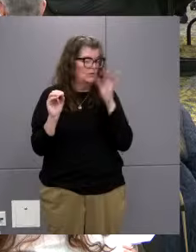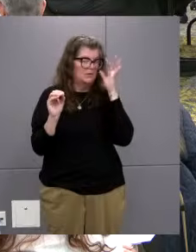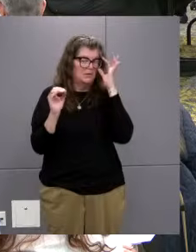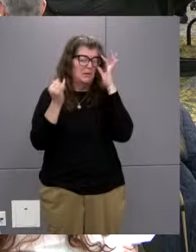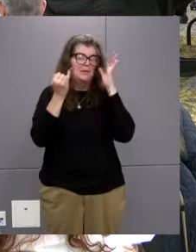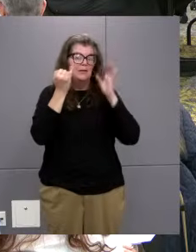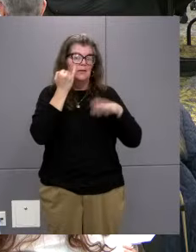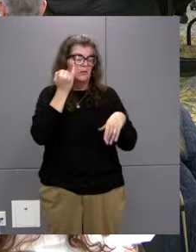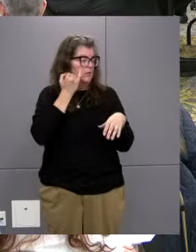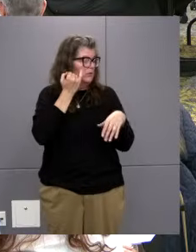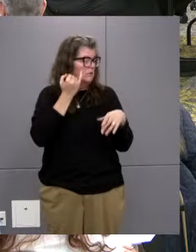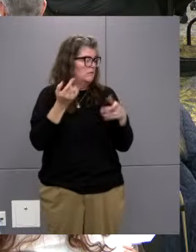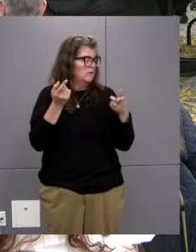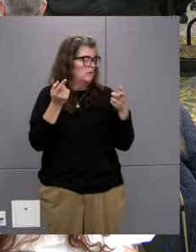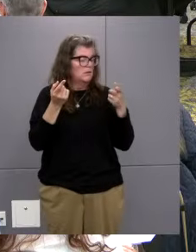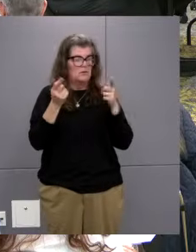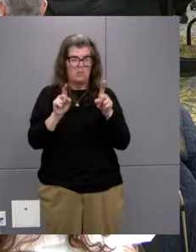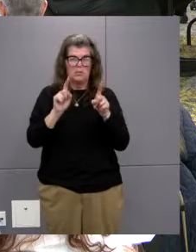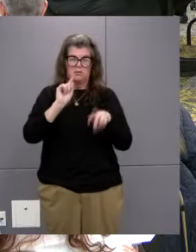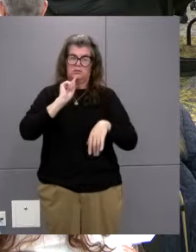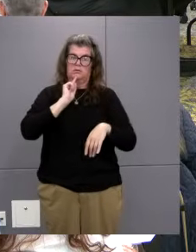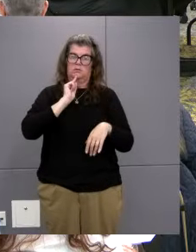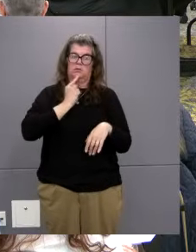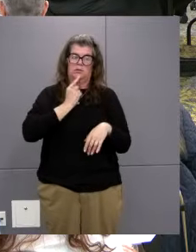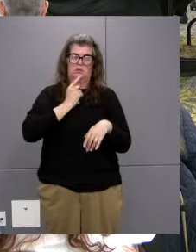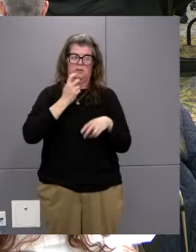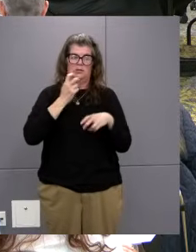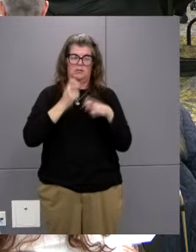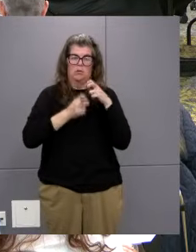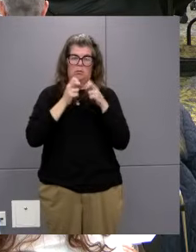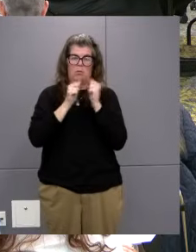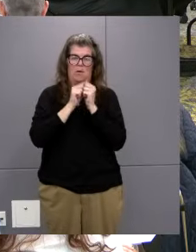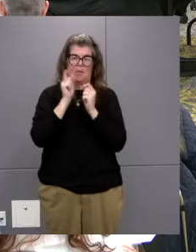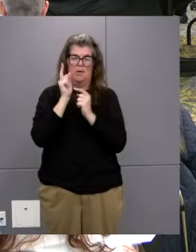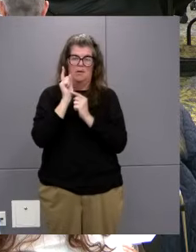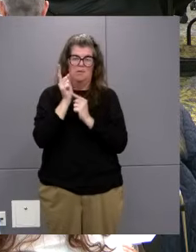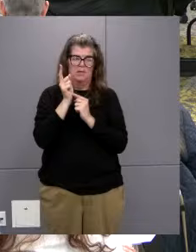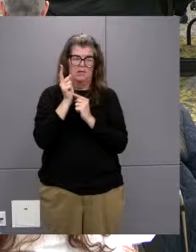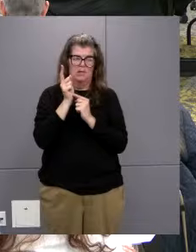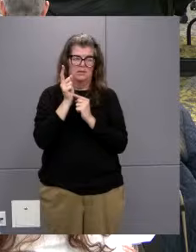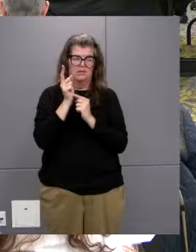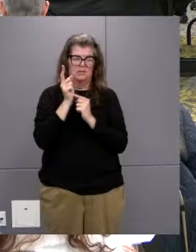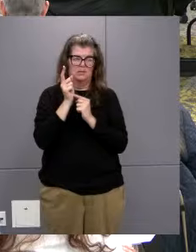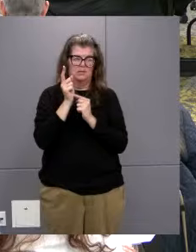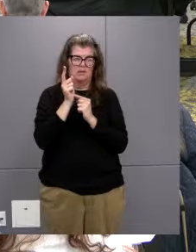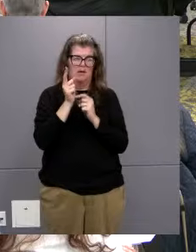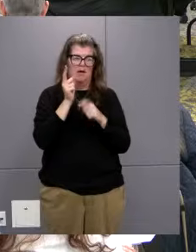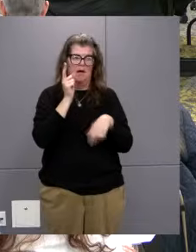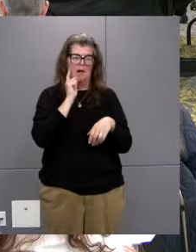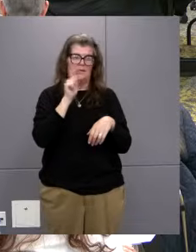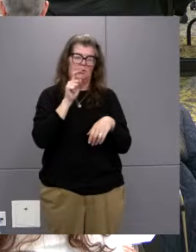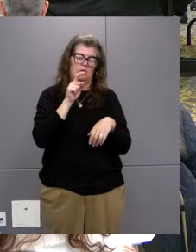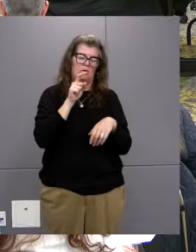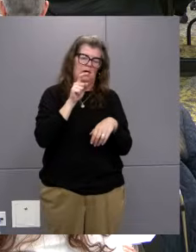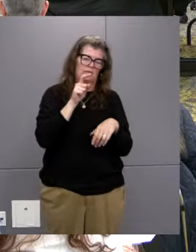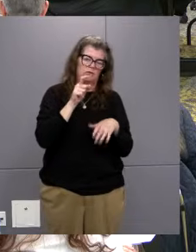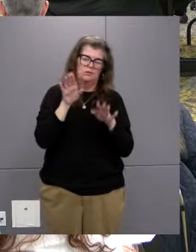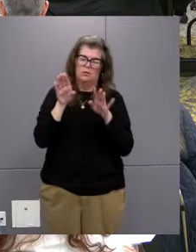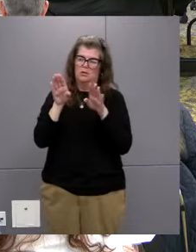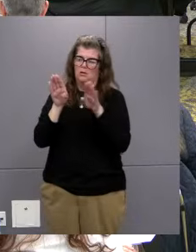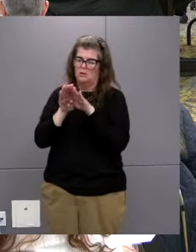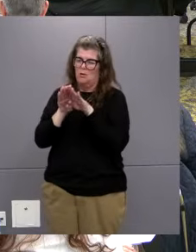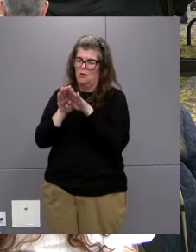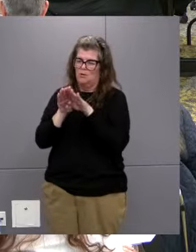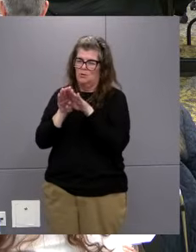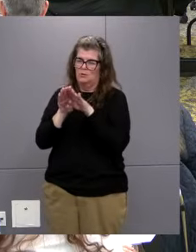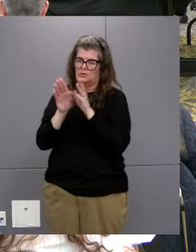if there was a real significant issue with the minutes, I believe it can go into closed session under Section